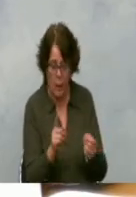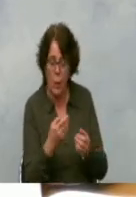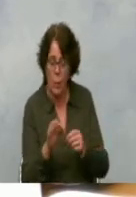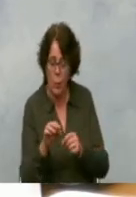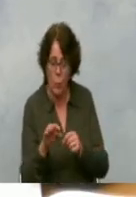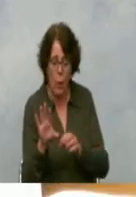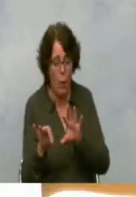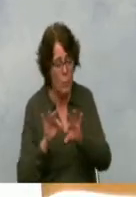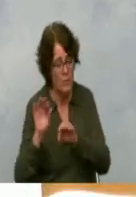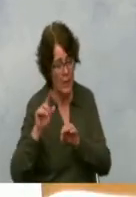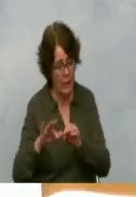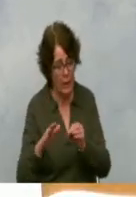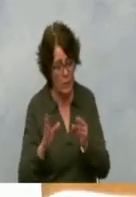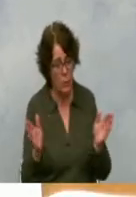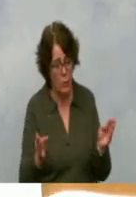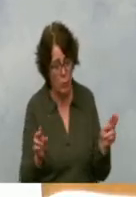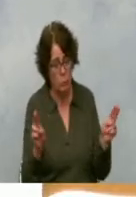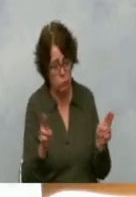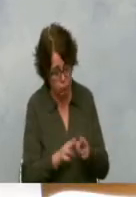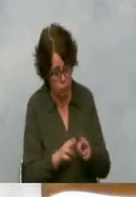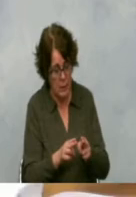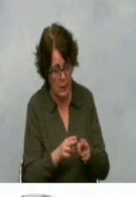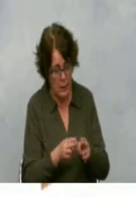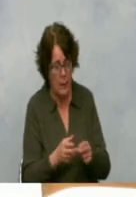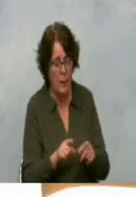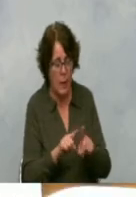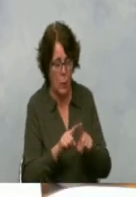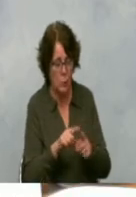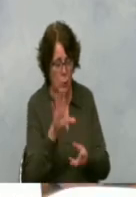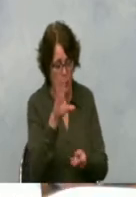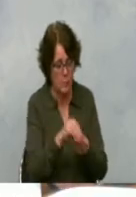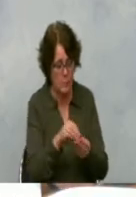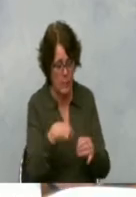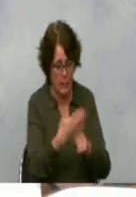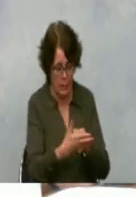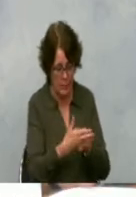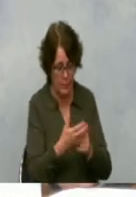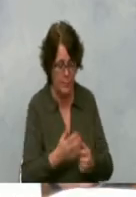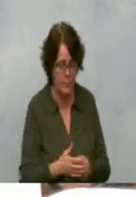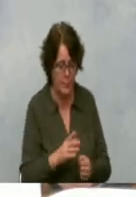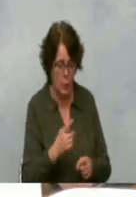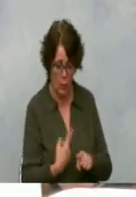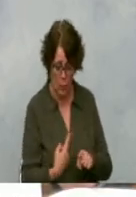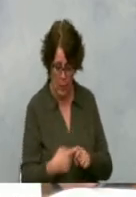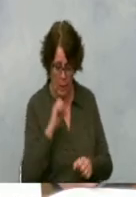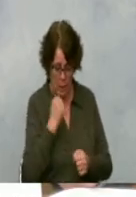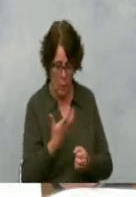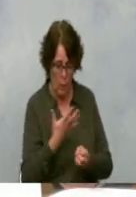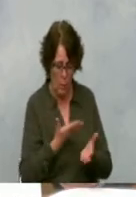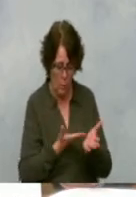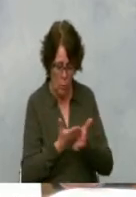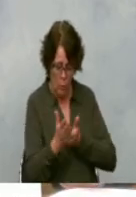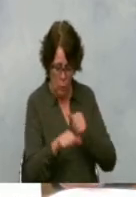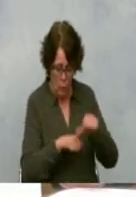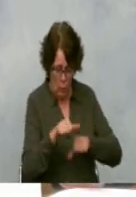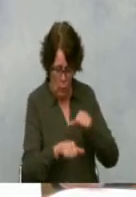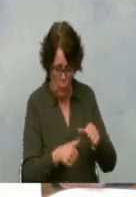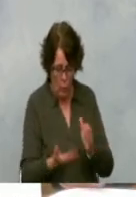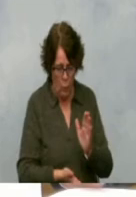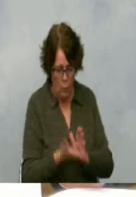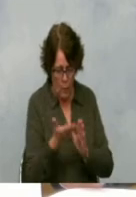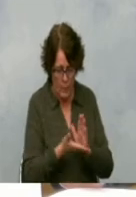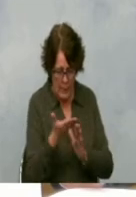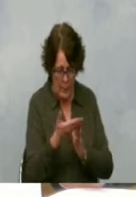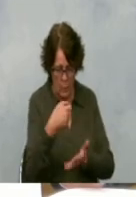to close the gap, and then there's a summary at the end. So what I'll do quickly is take you through the update to